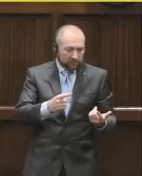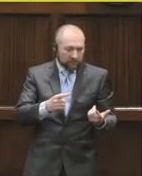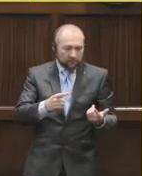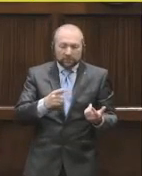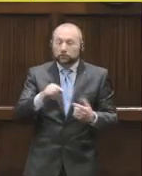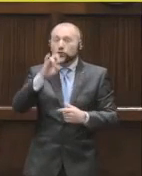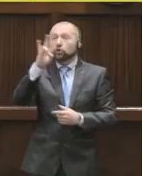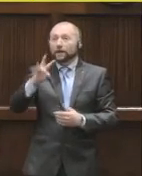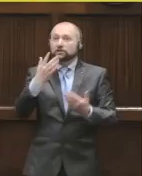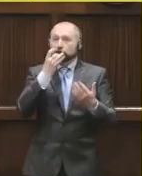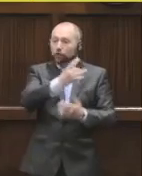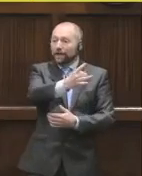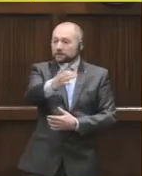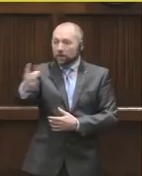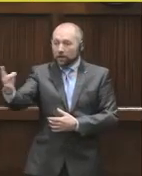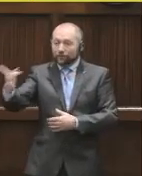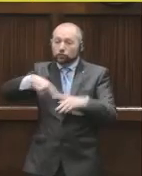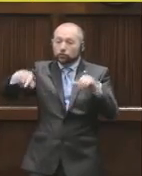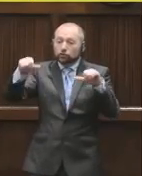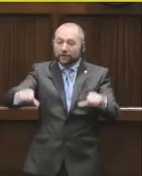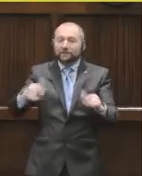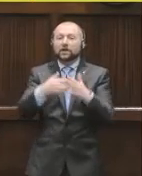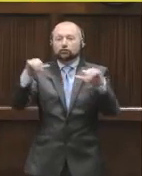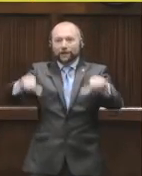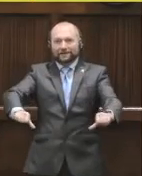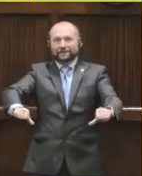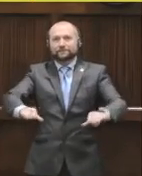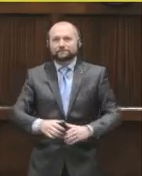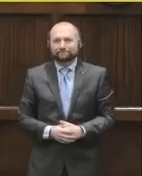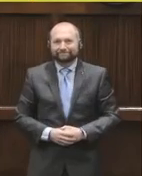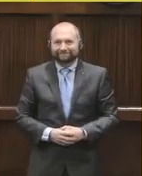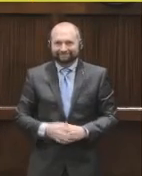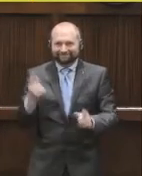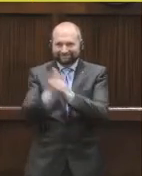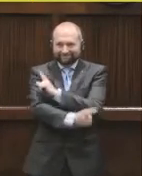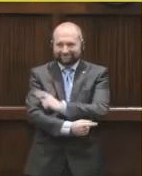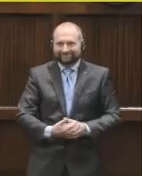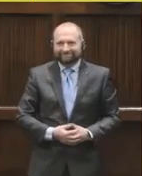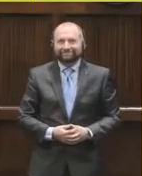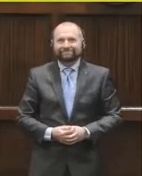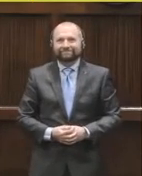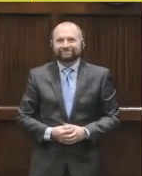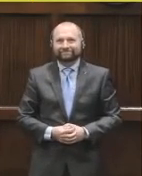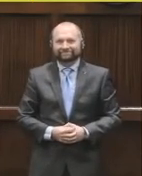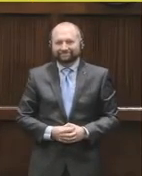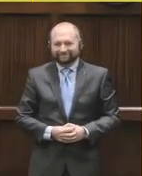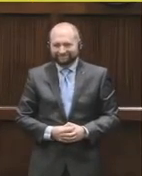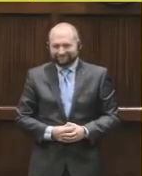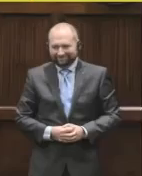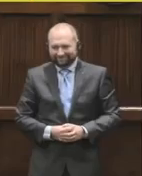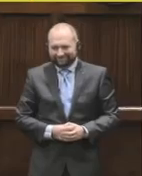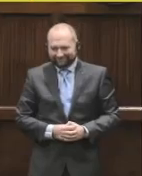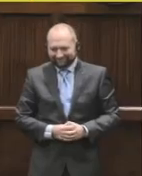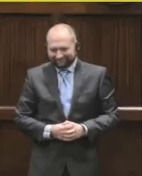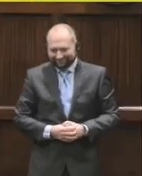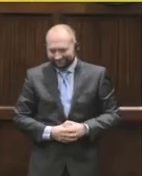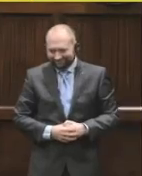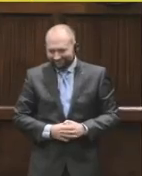So the question is that agreed? Agreed. So a message.